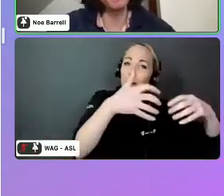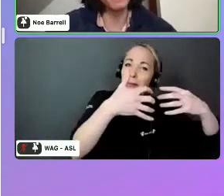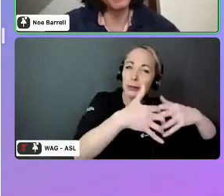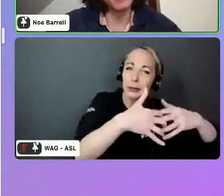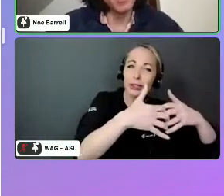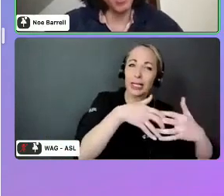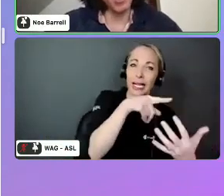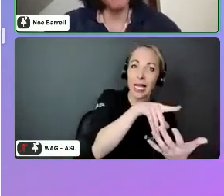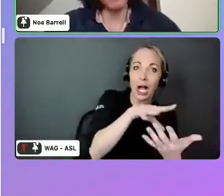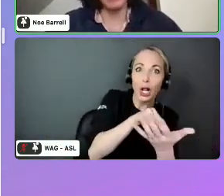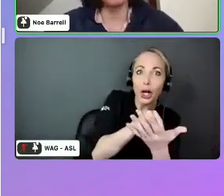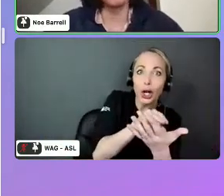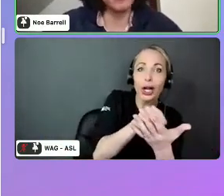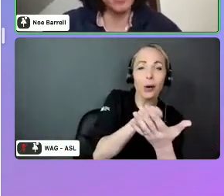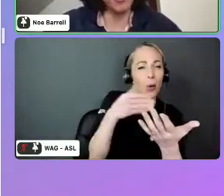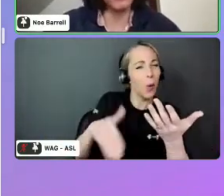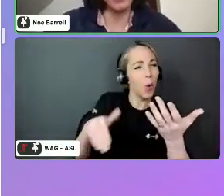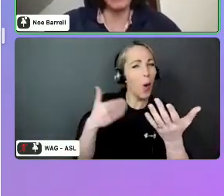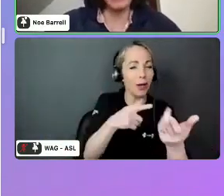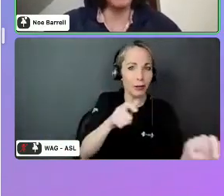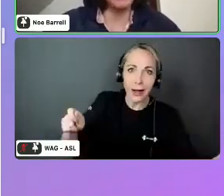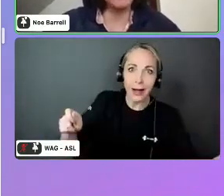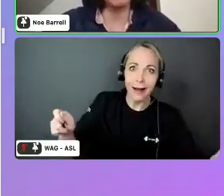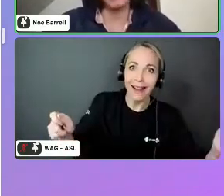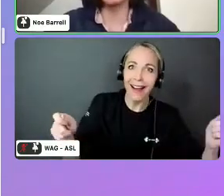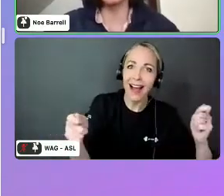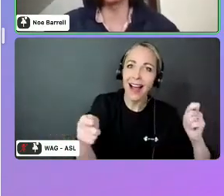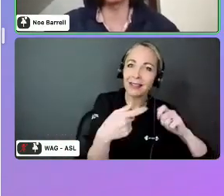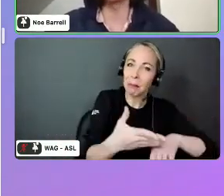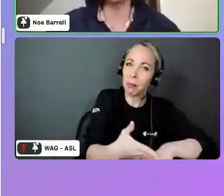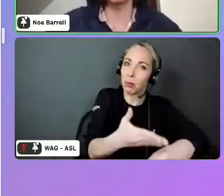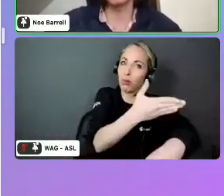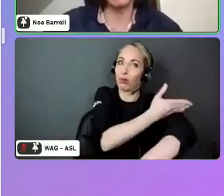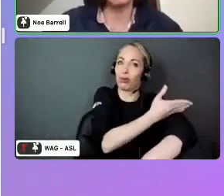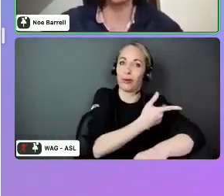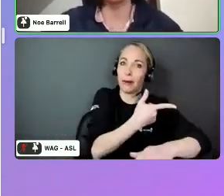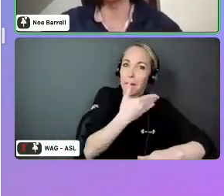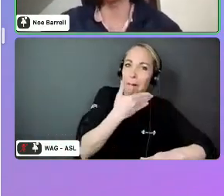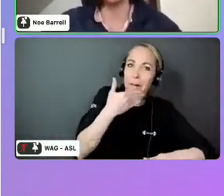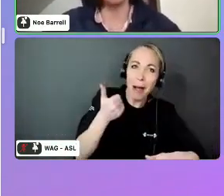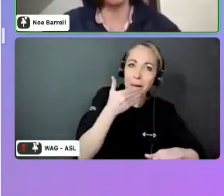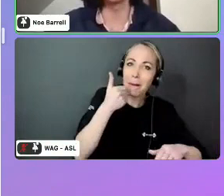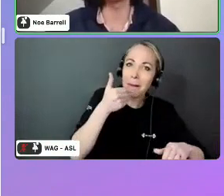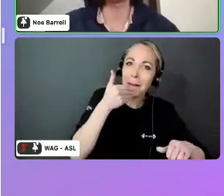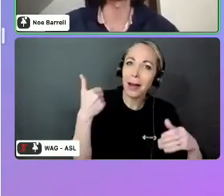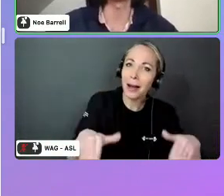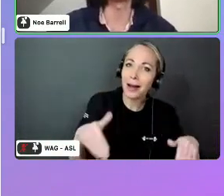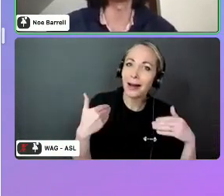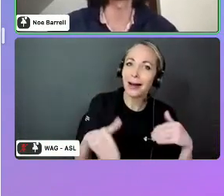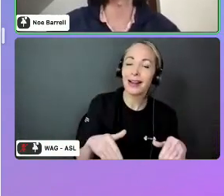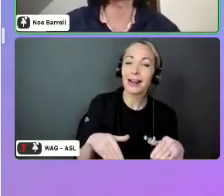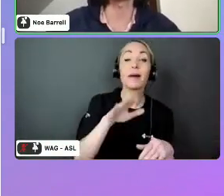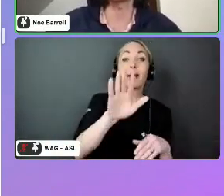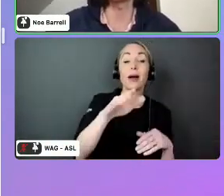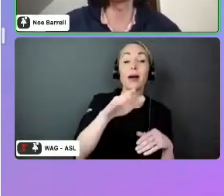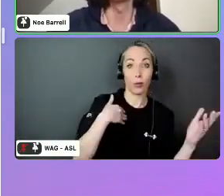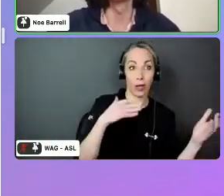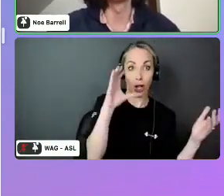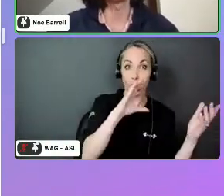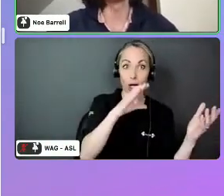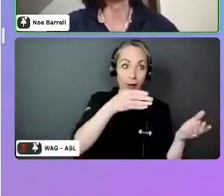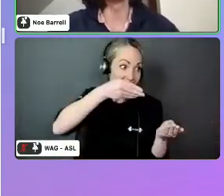testing. And also our data management practices and targeted collection efforts have helped our advancements